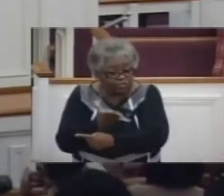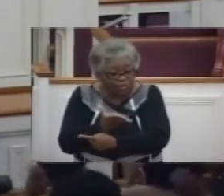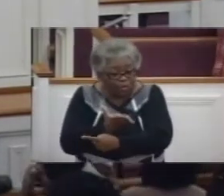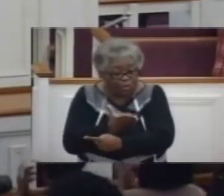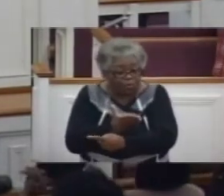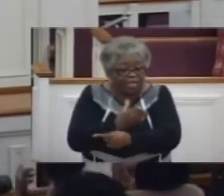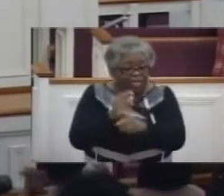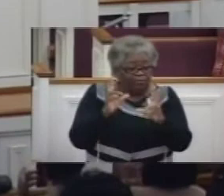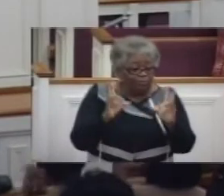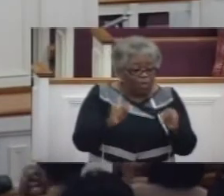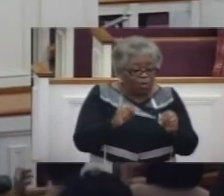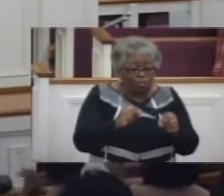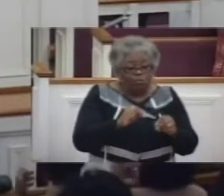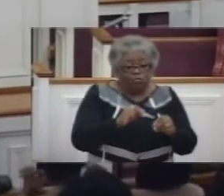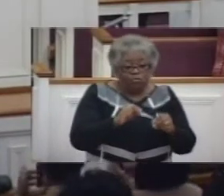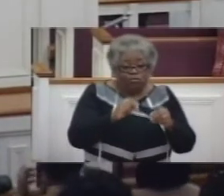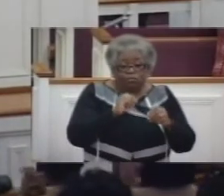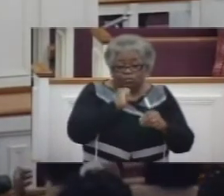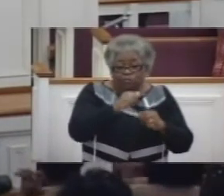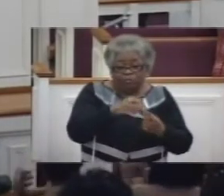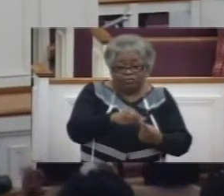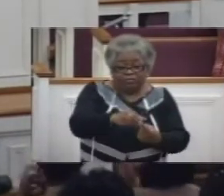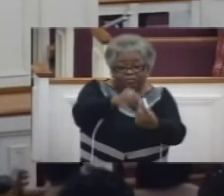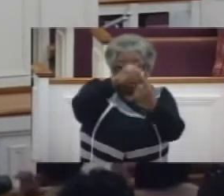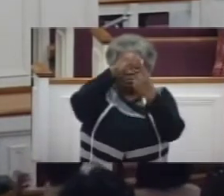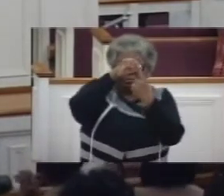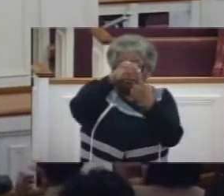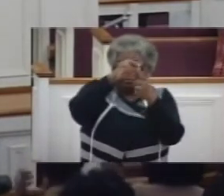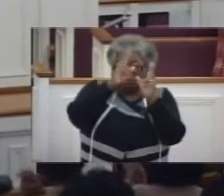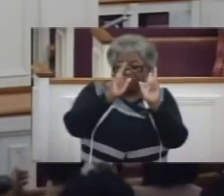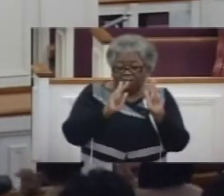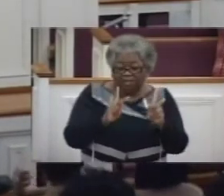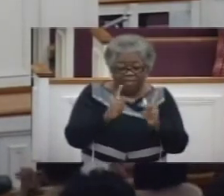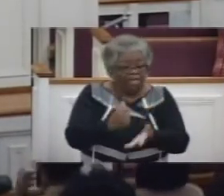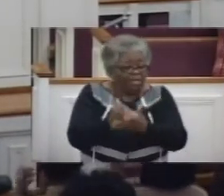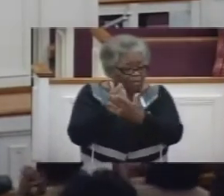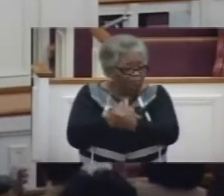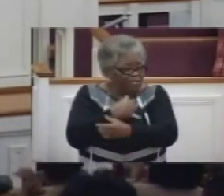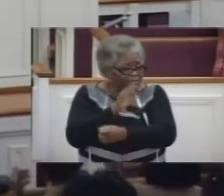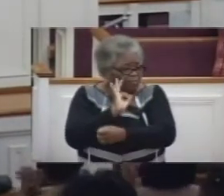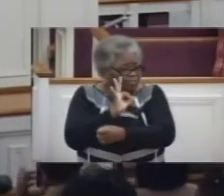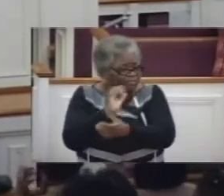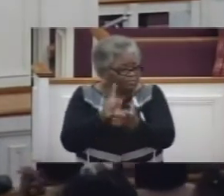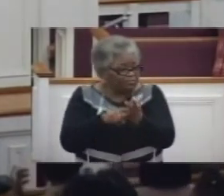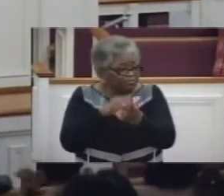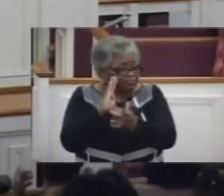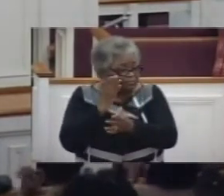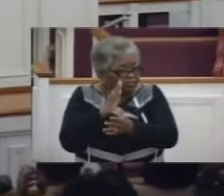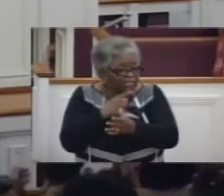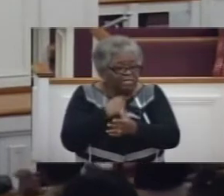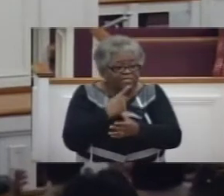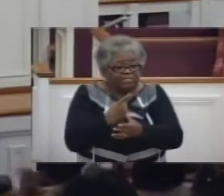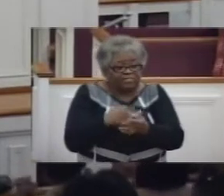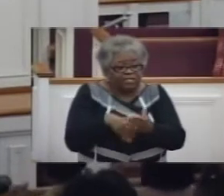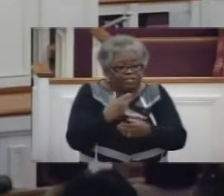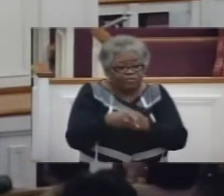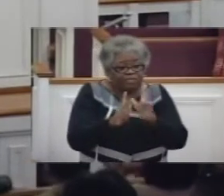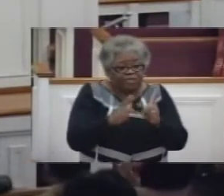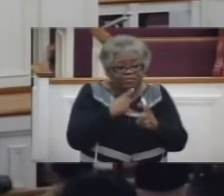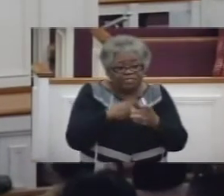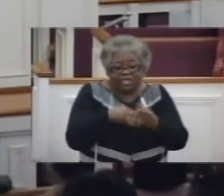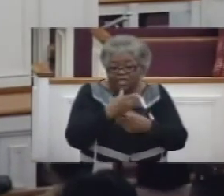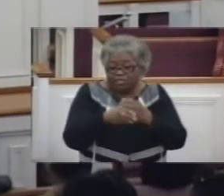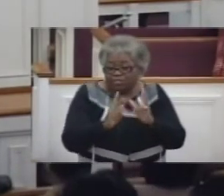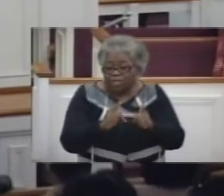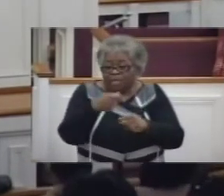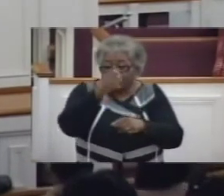ain't no respect of person. Will y'all help me preach? Tell your neighbor, say, neighbor,